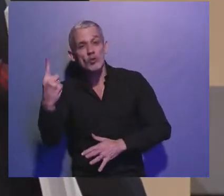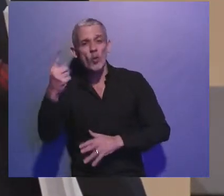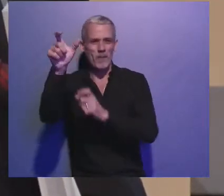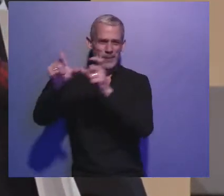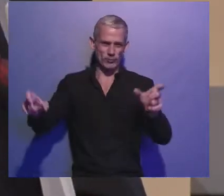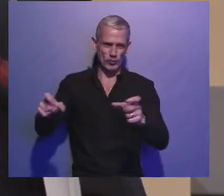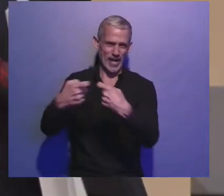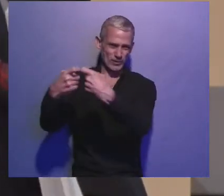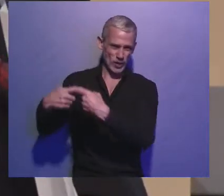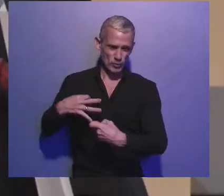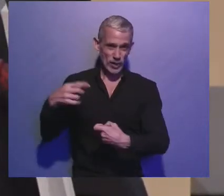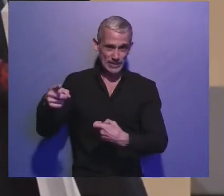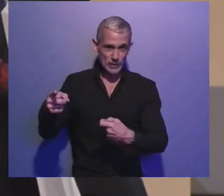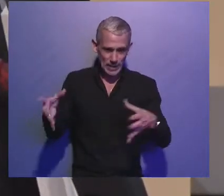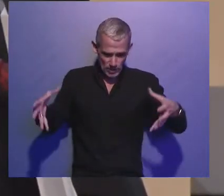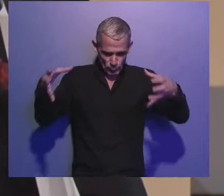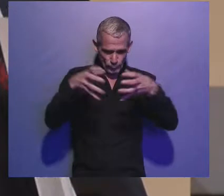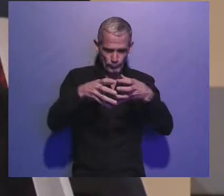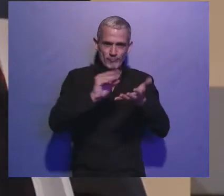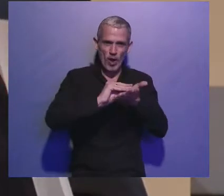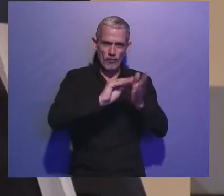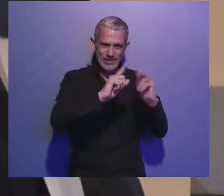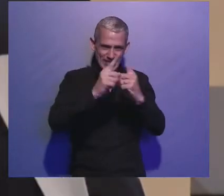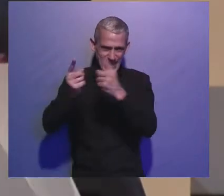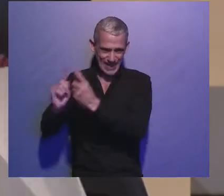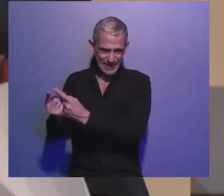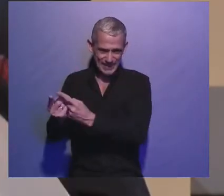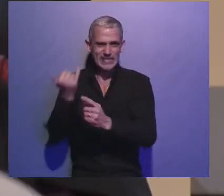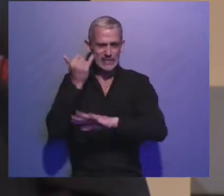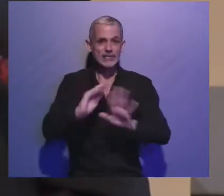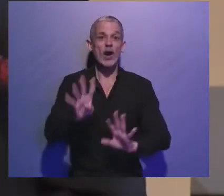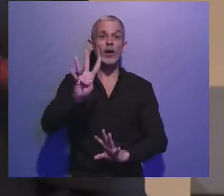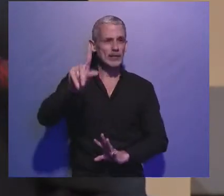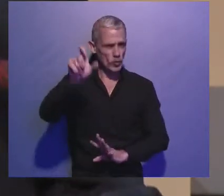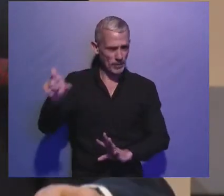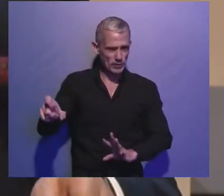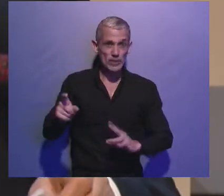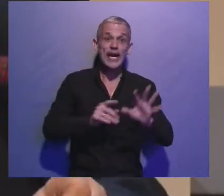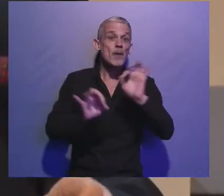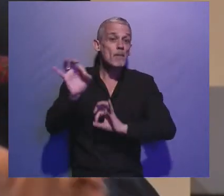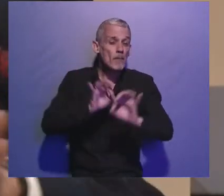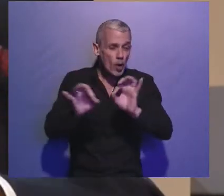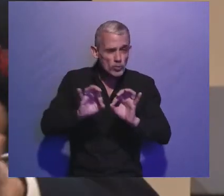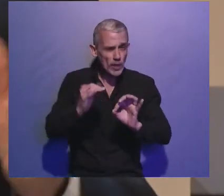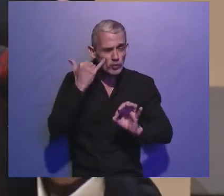We have 41 representatives of civil society working with these offices.